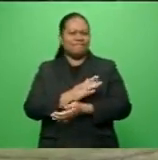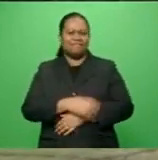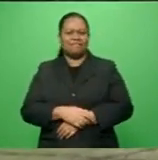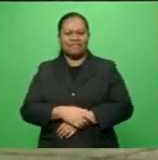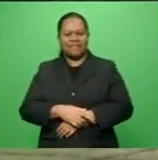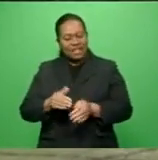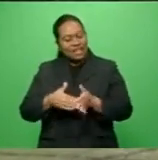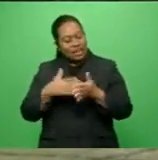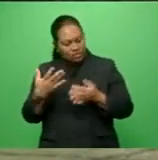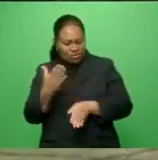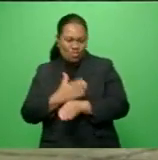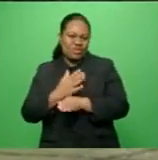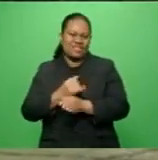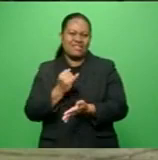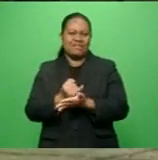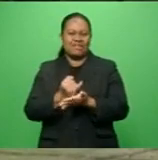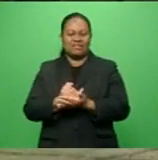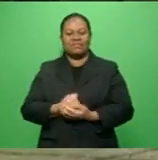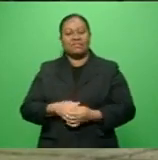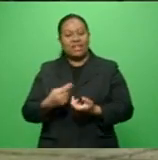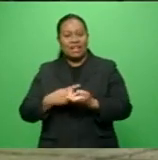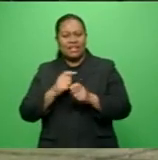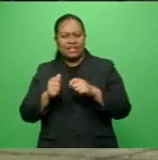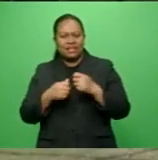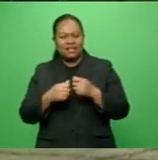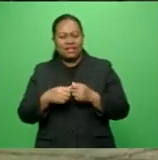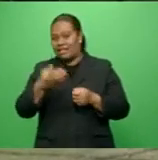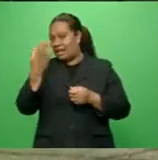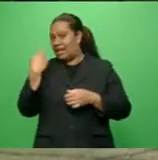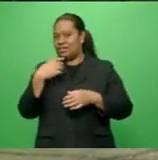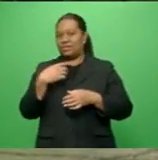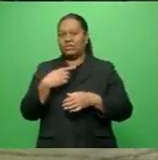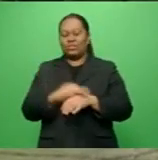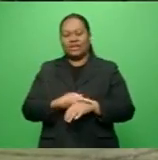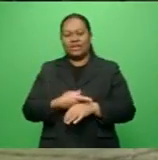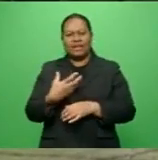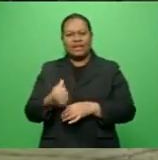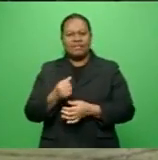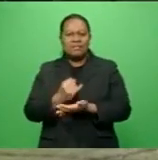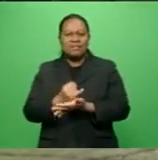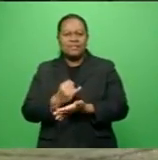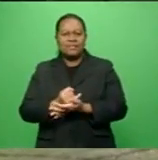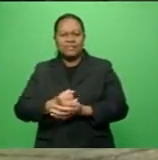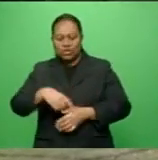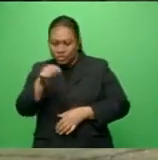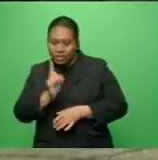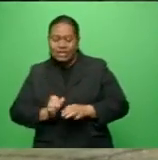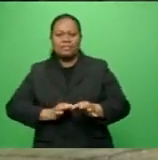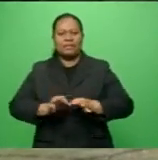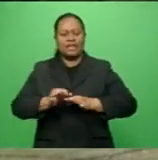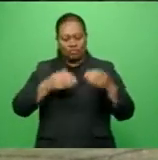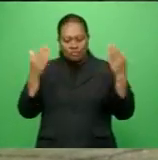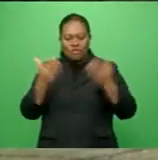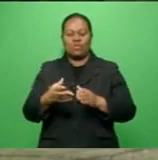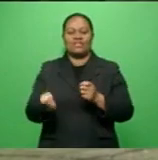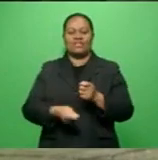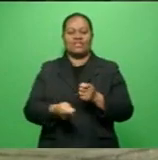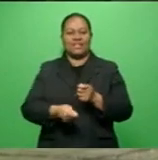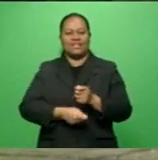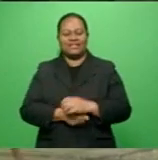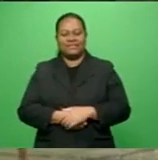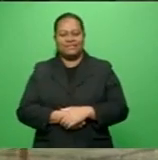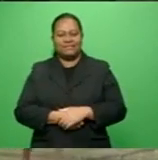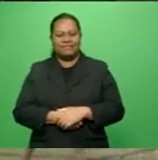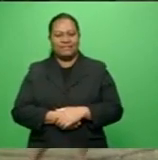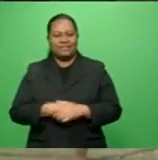our mistakes from the last 3 games and even last week, as I have mentioned, my plan today is just focusing on discipline. And once